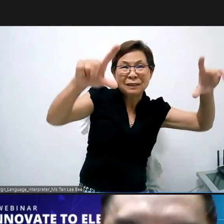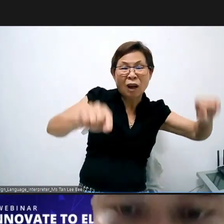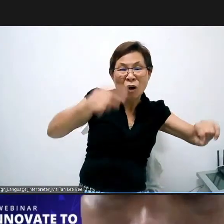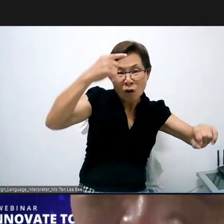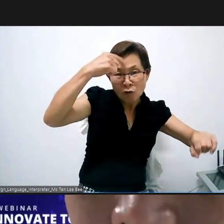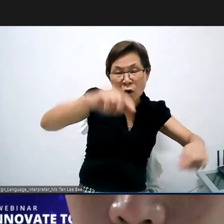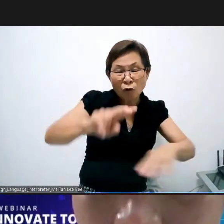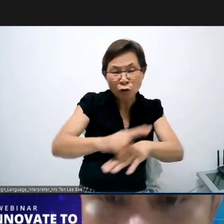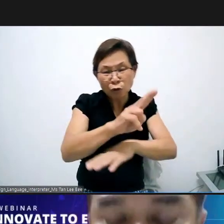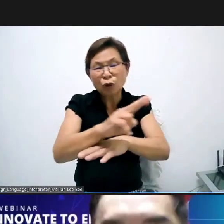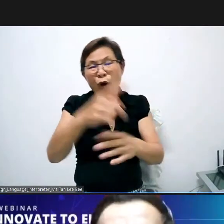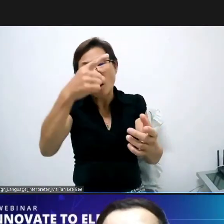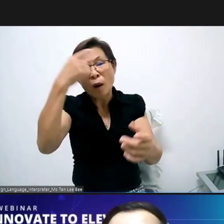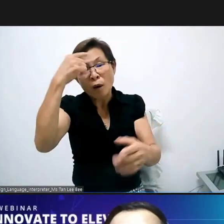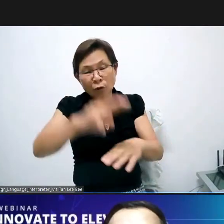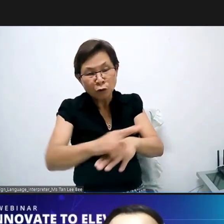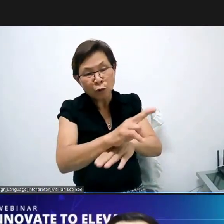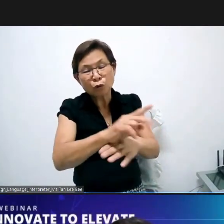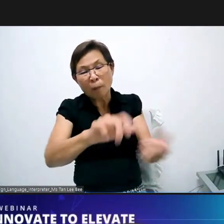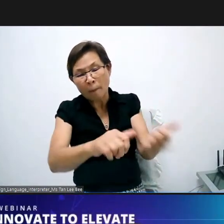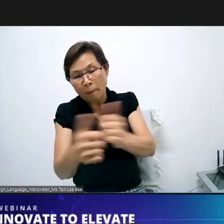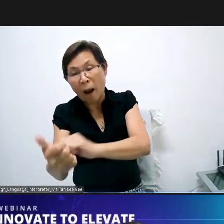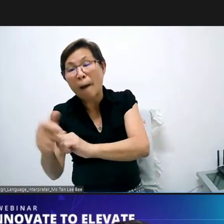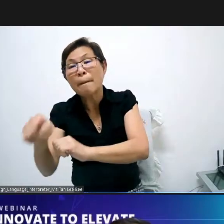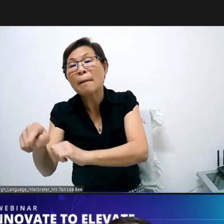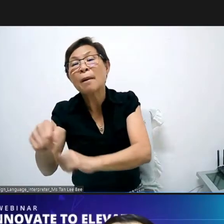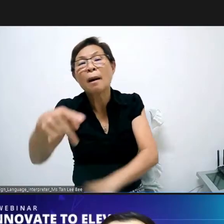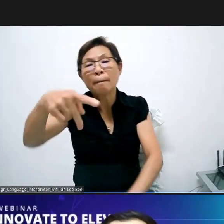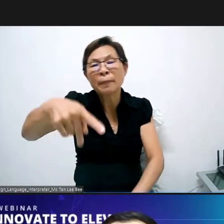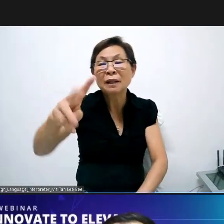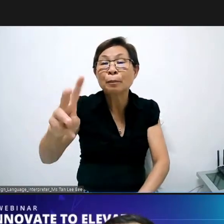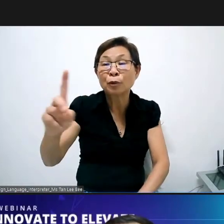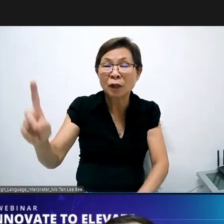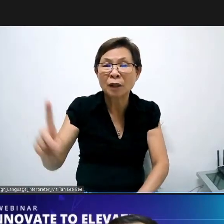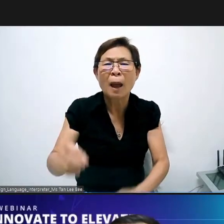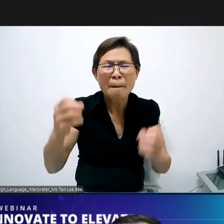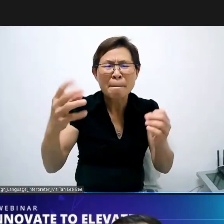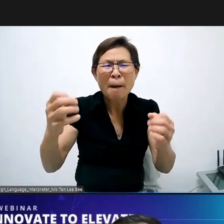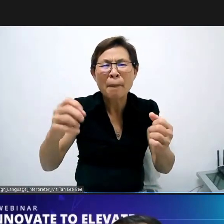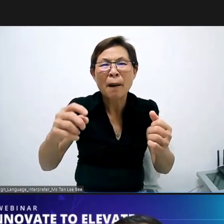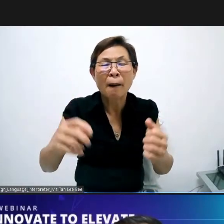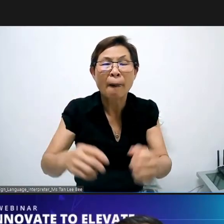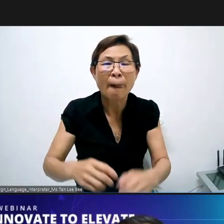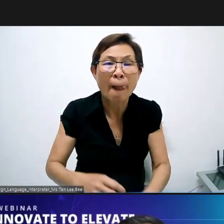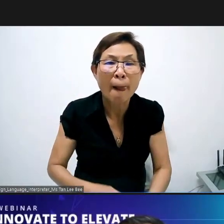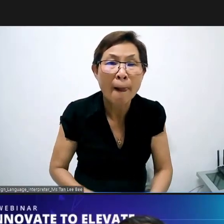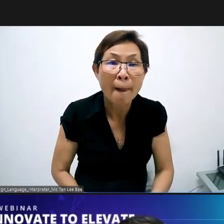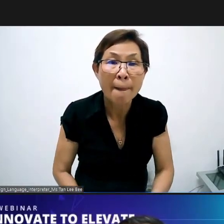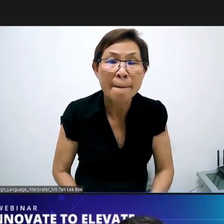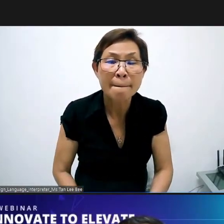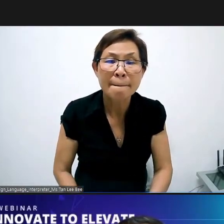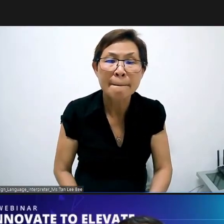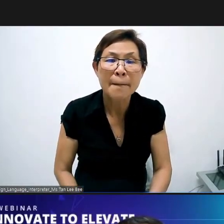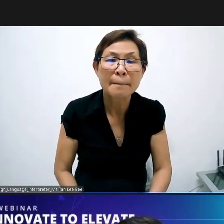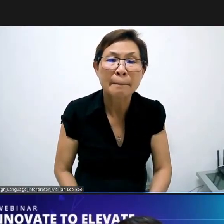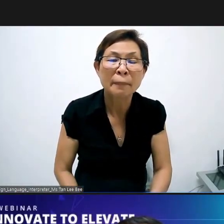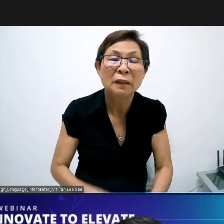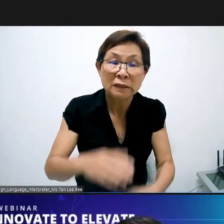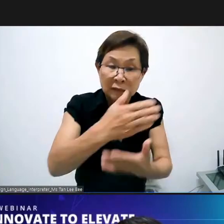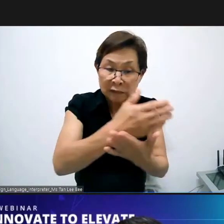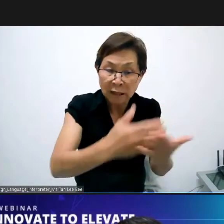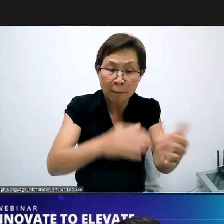for blind people, there are many perspectives of blind. I mean, some of our